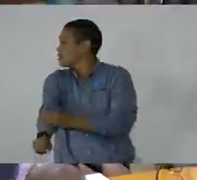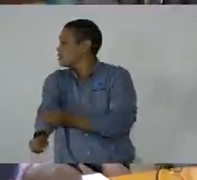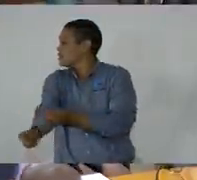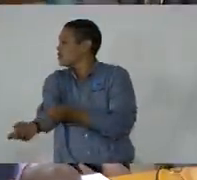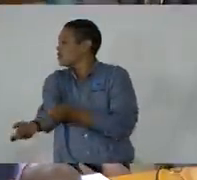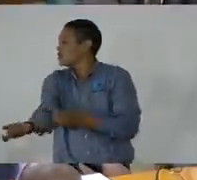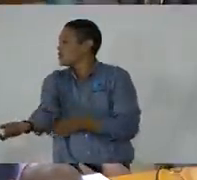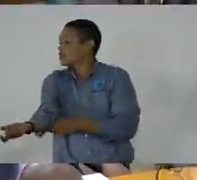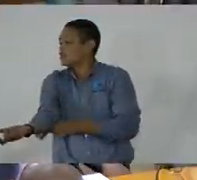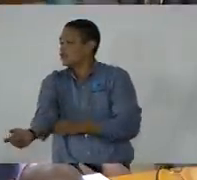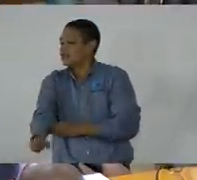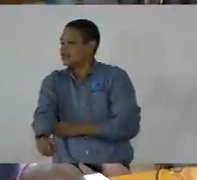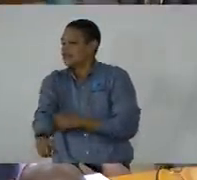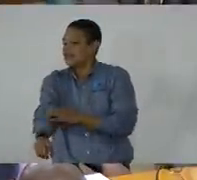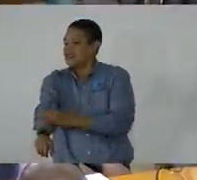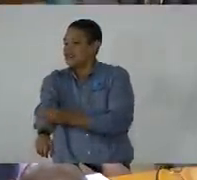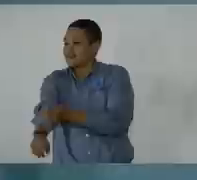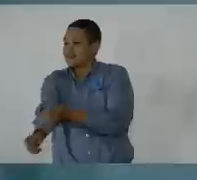Members. Madam Speaker,